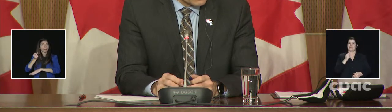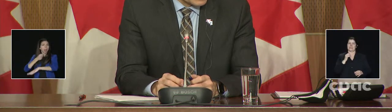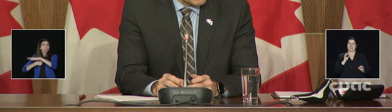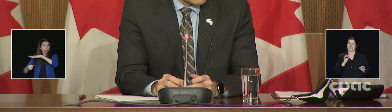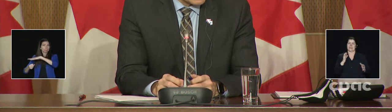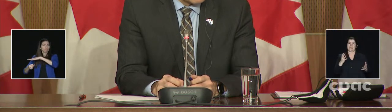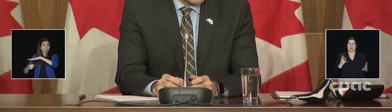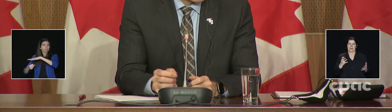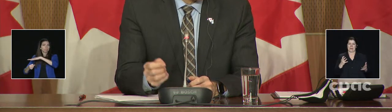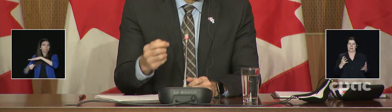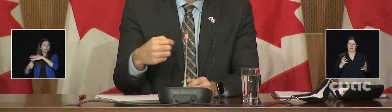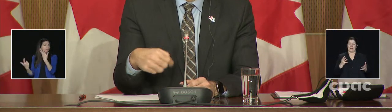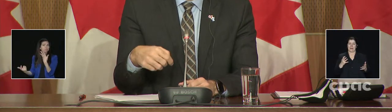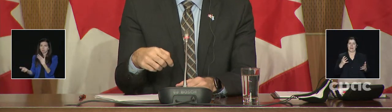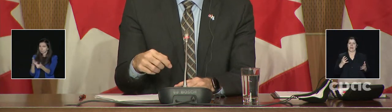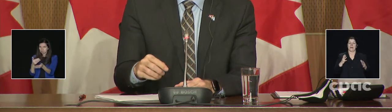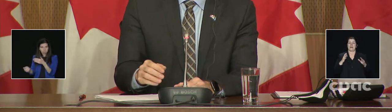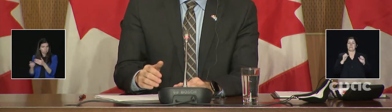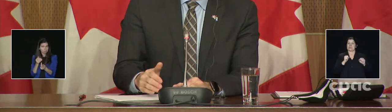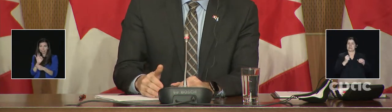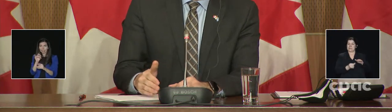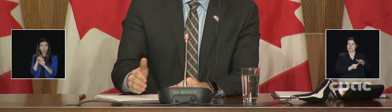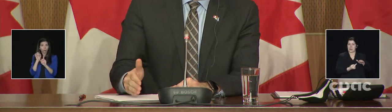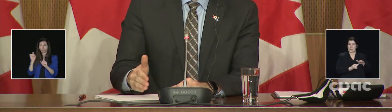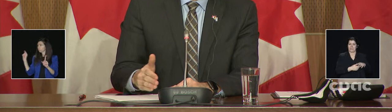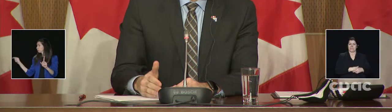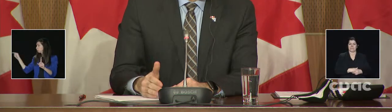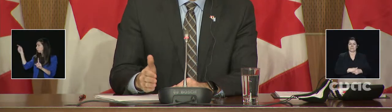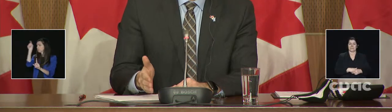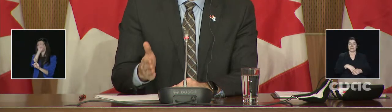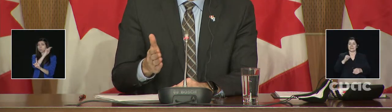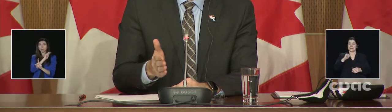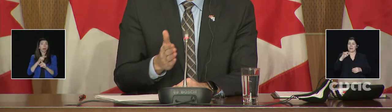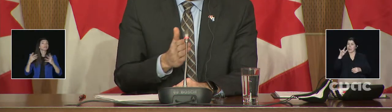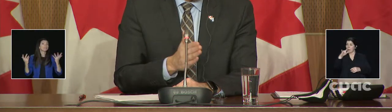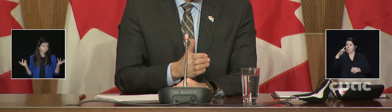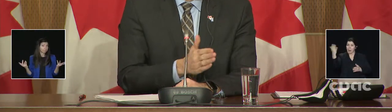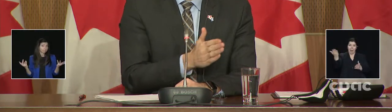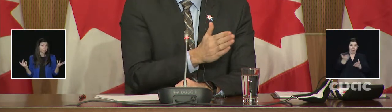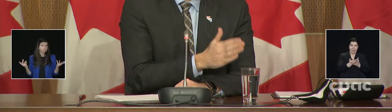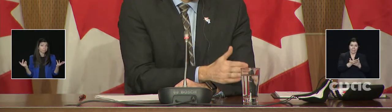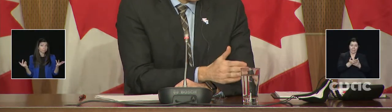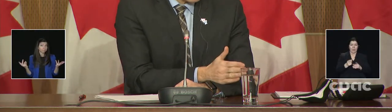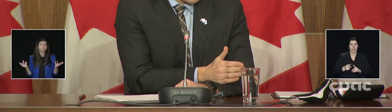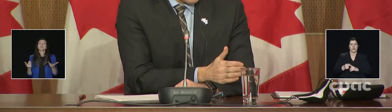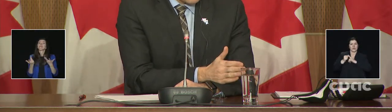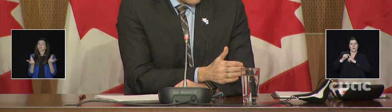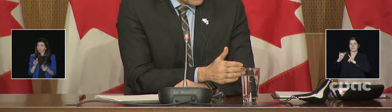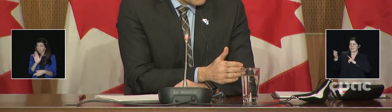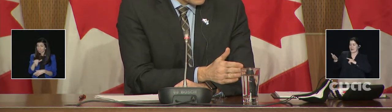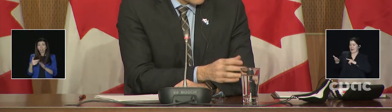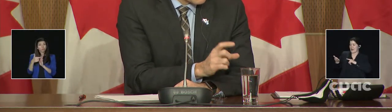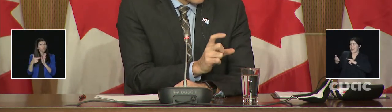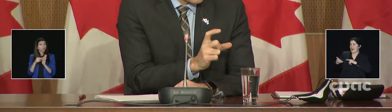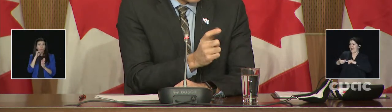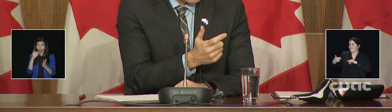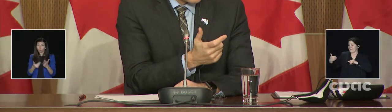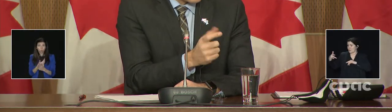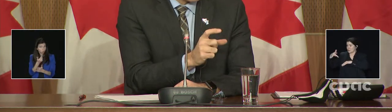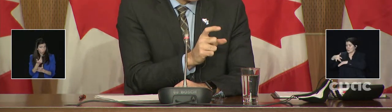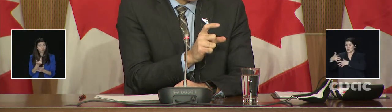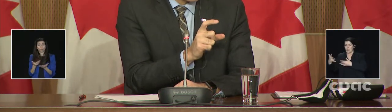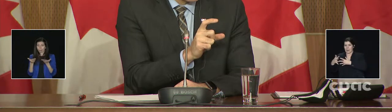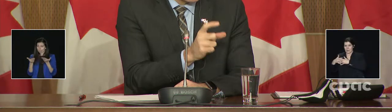And they should expect that because, as we said earlier, we've made, not only was that present before November 30th, now I spoke about